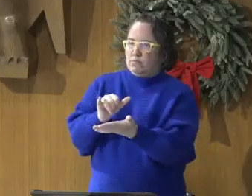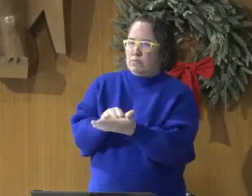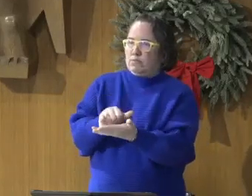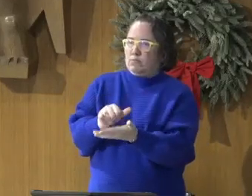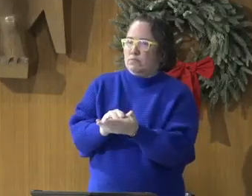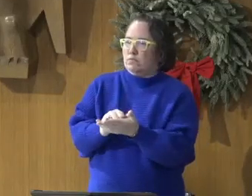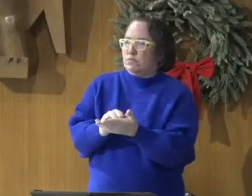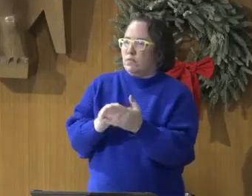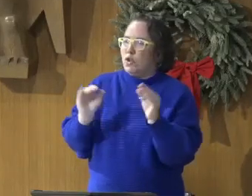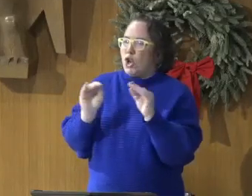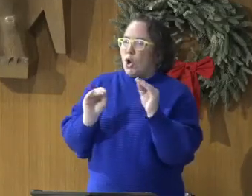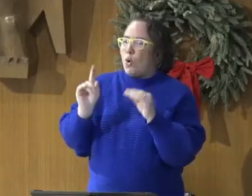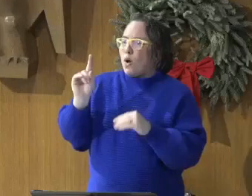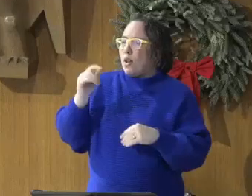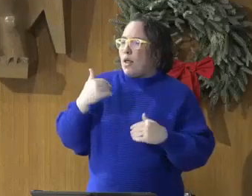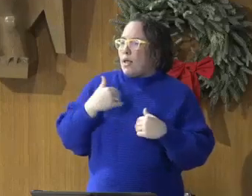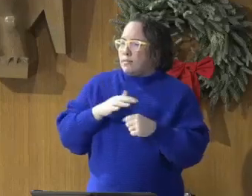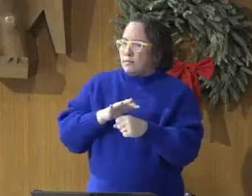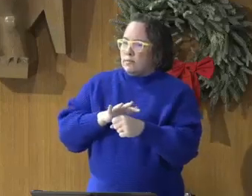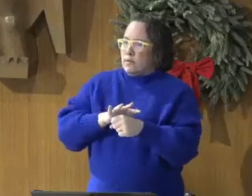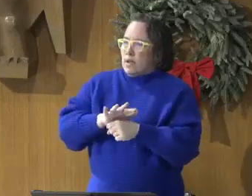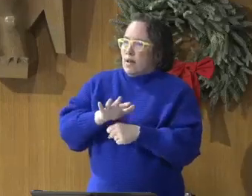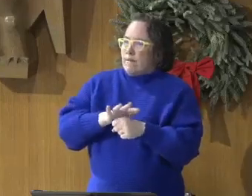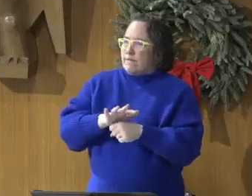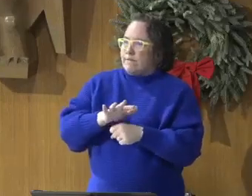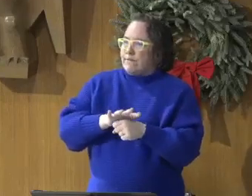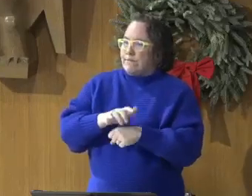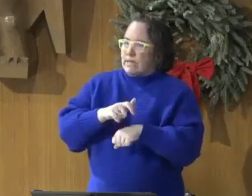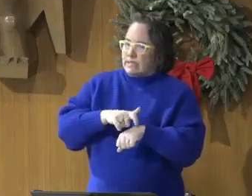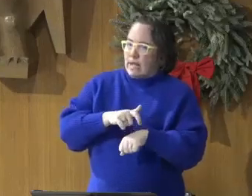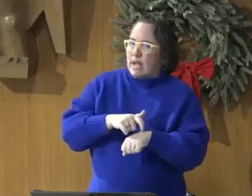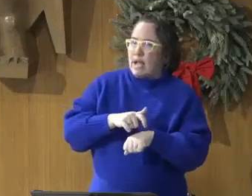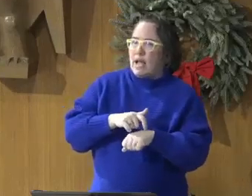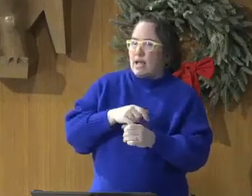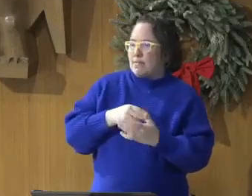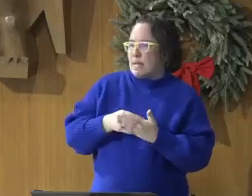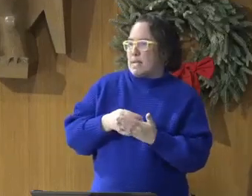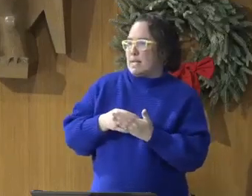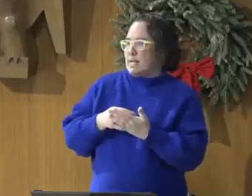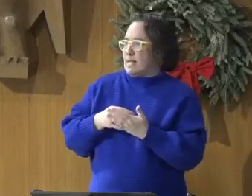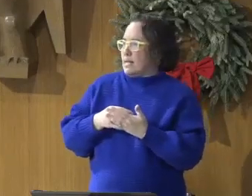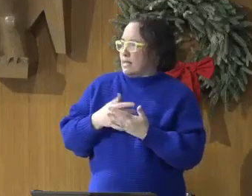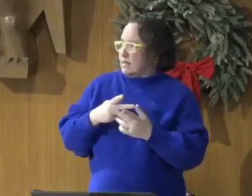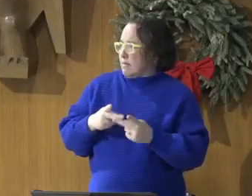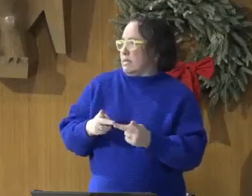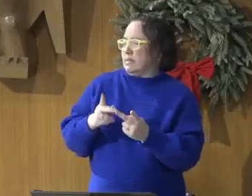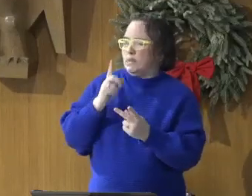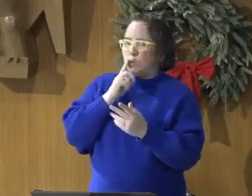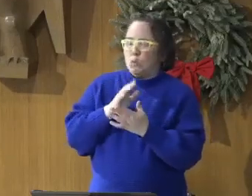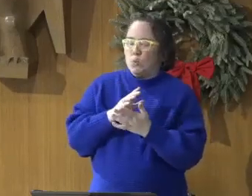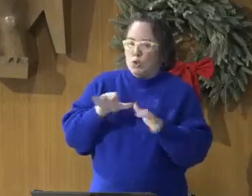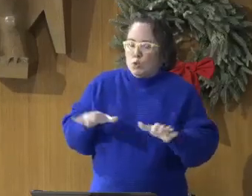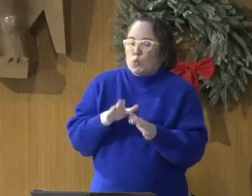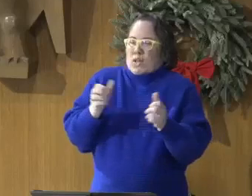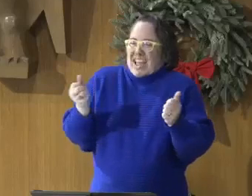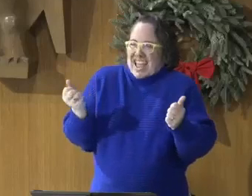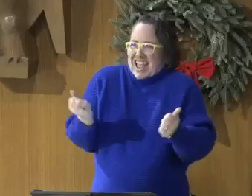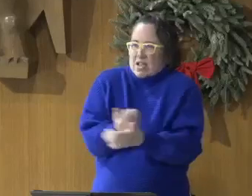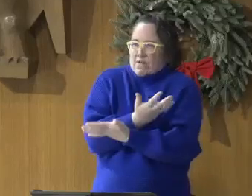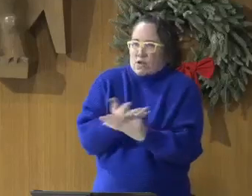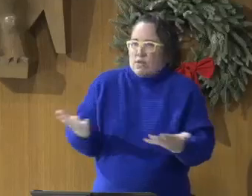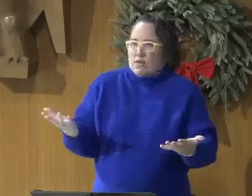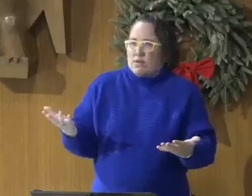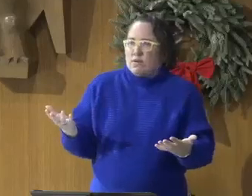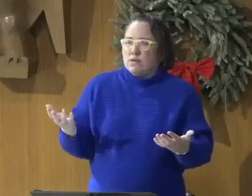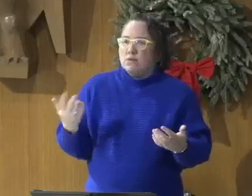None of us can do all that needs to be done. not all of us can pay for